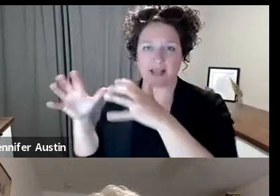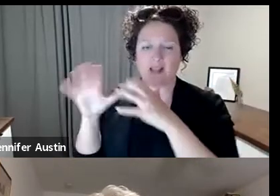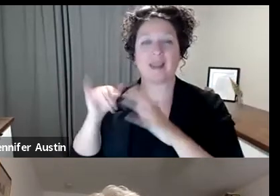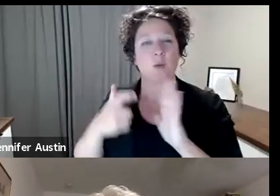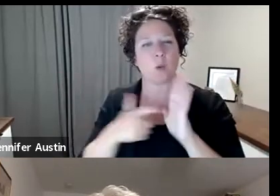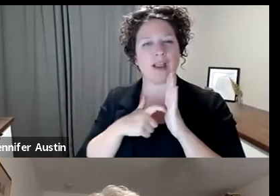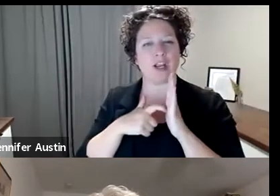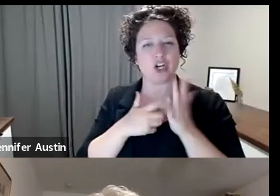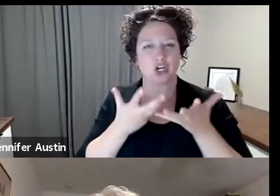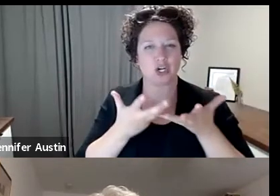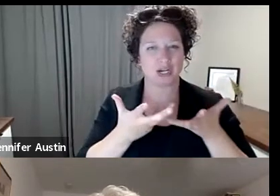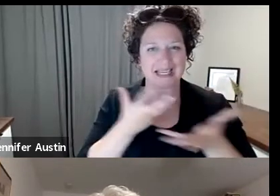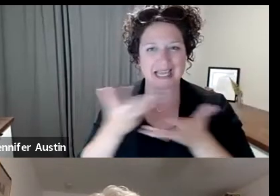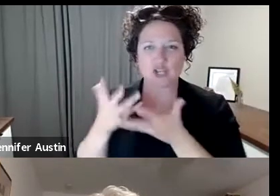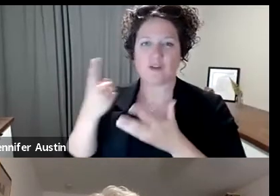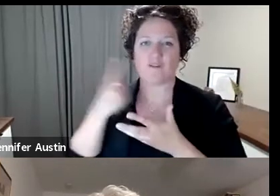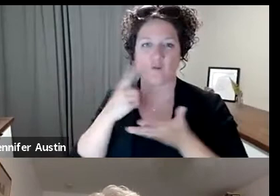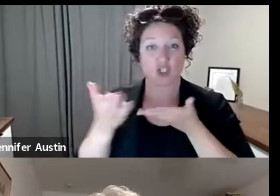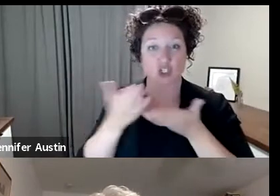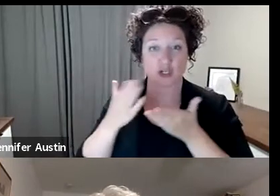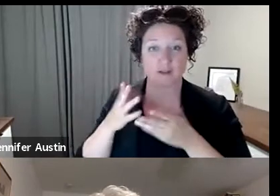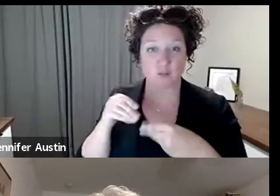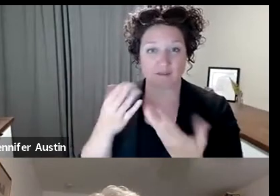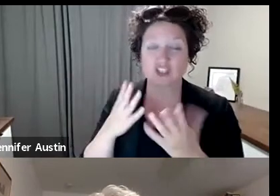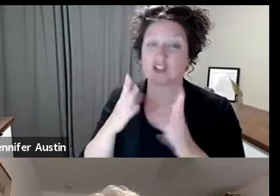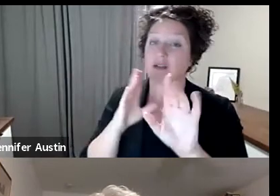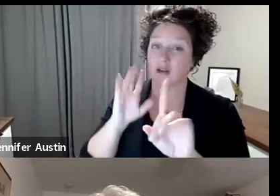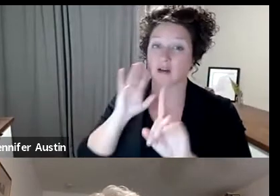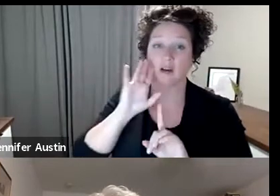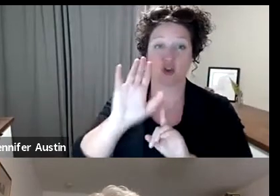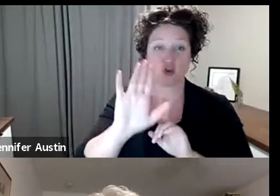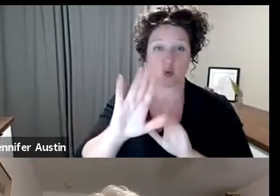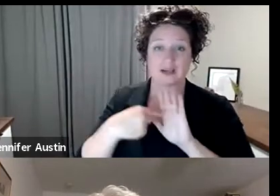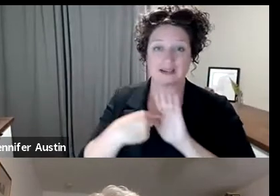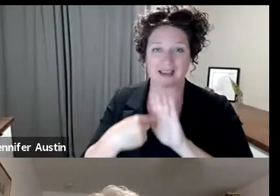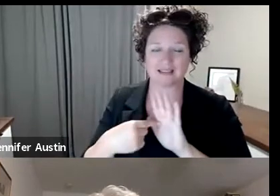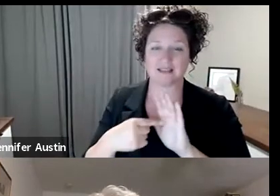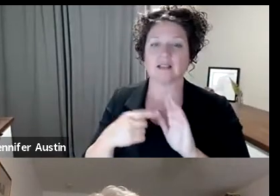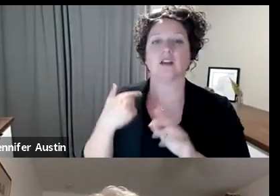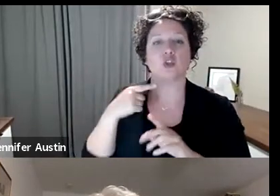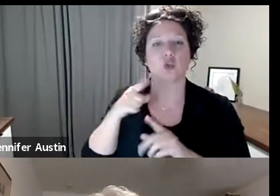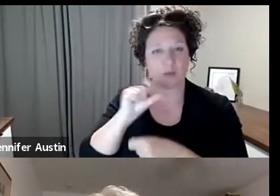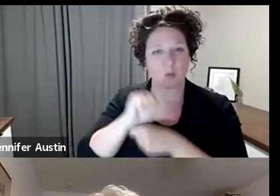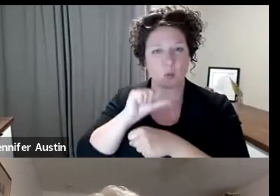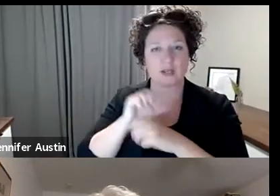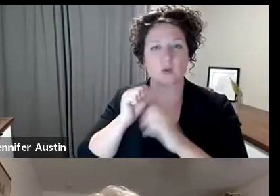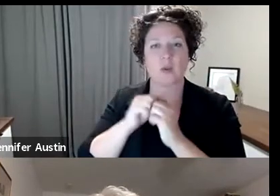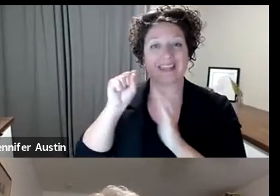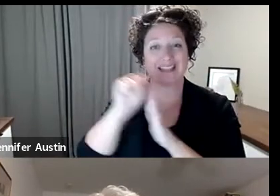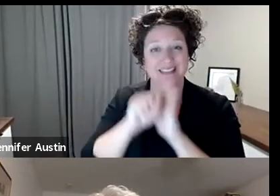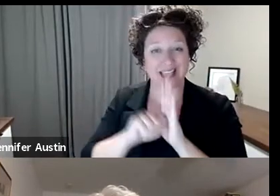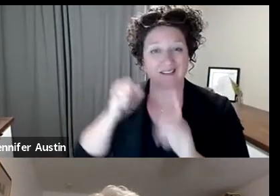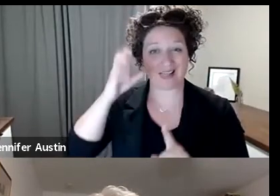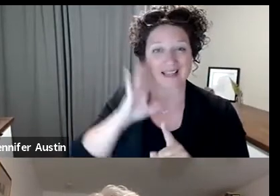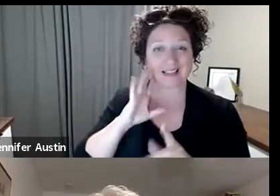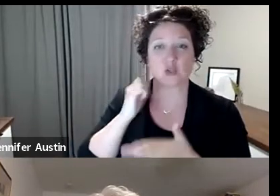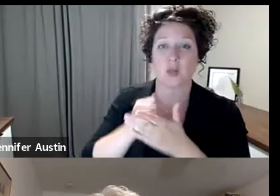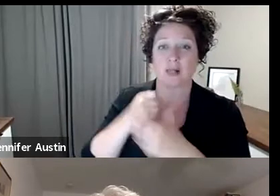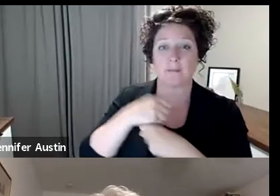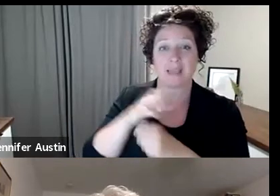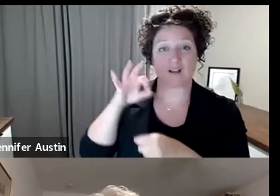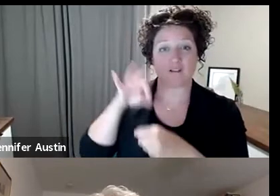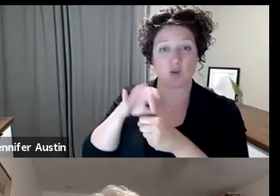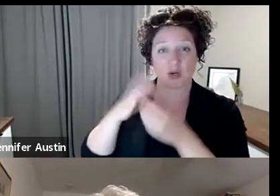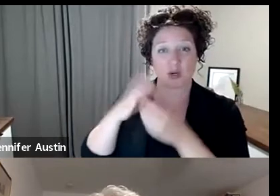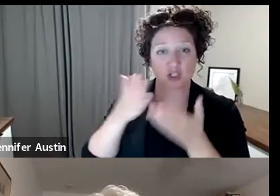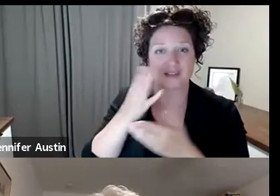engagement for service provision. Now, in your case, you have been working with the state of Alaska to help make voting services and